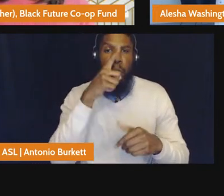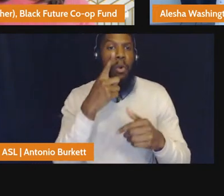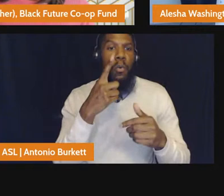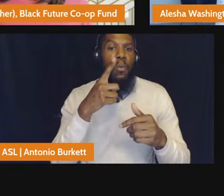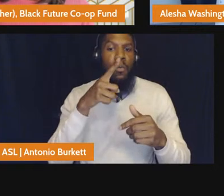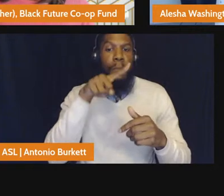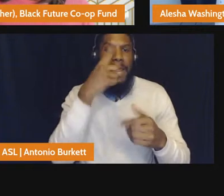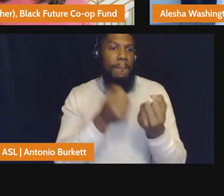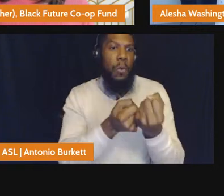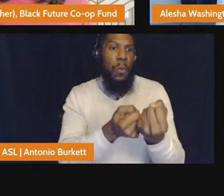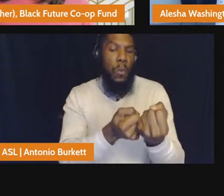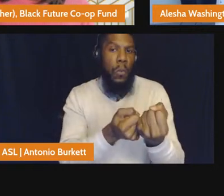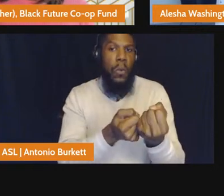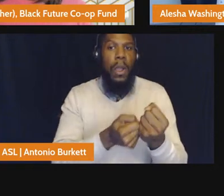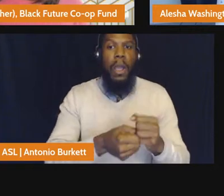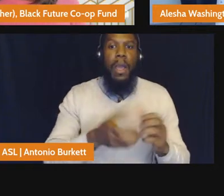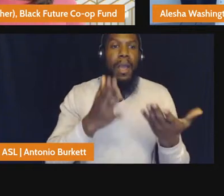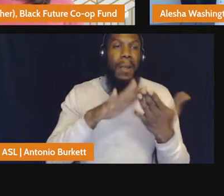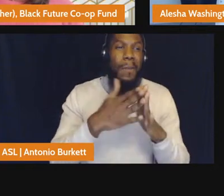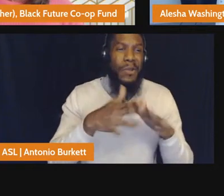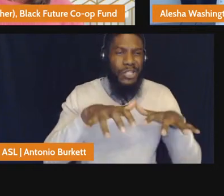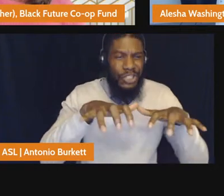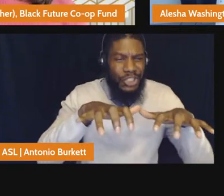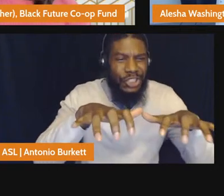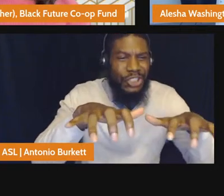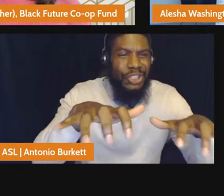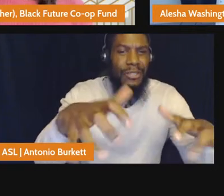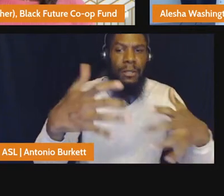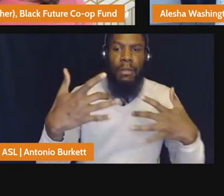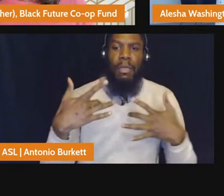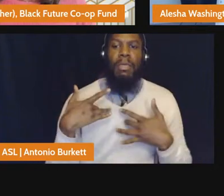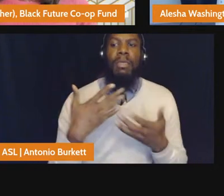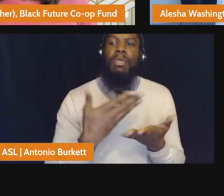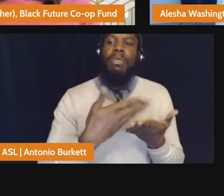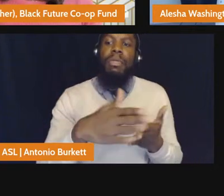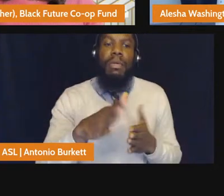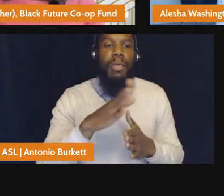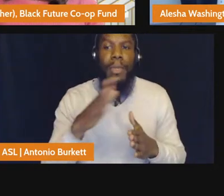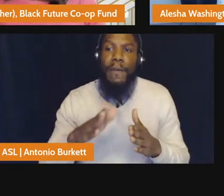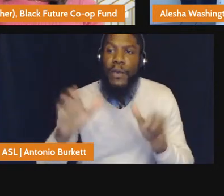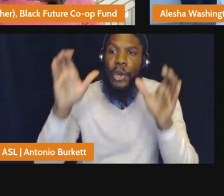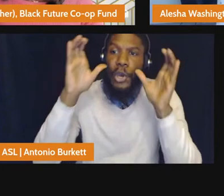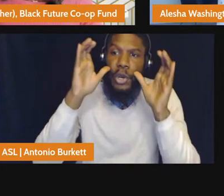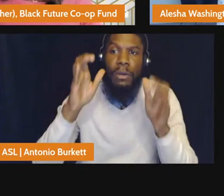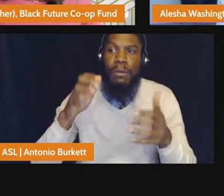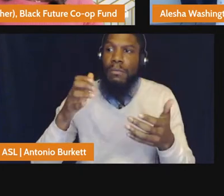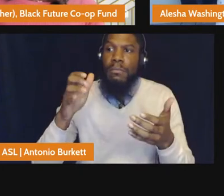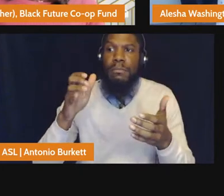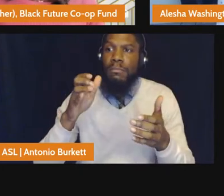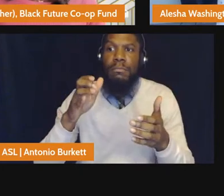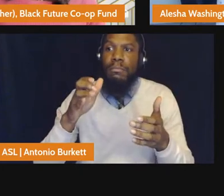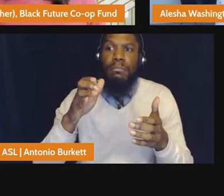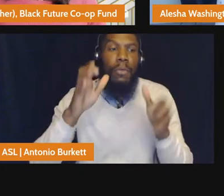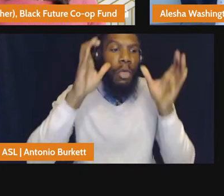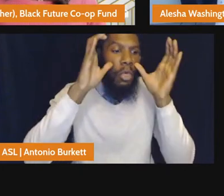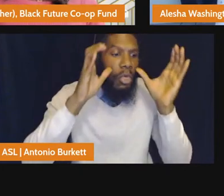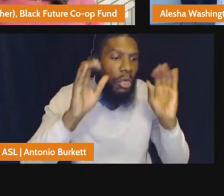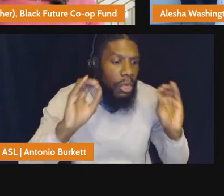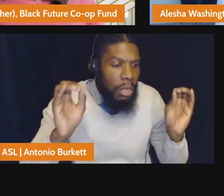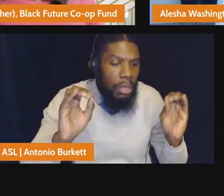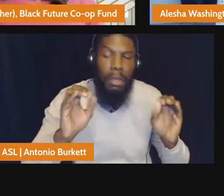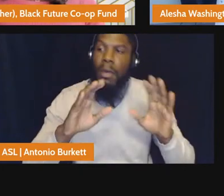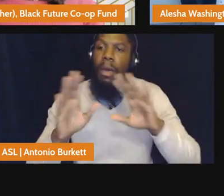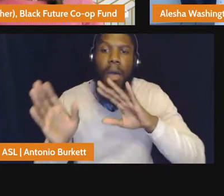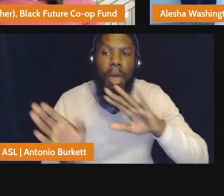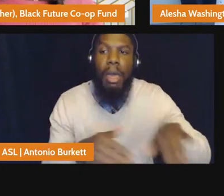who haven't been seen, haven't been heard, living in a structure that is a white supremacist structure, really being